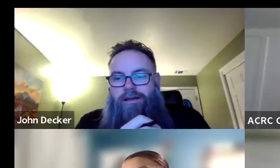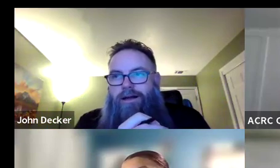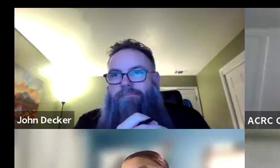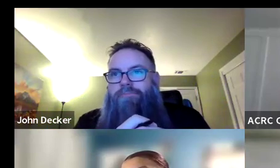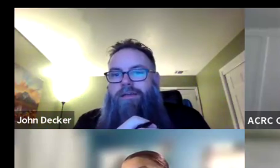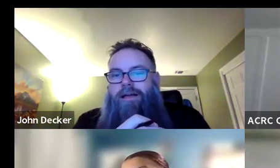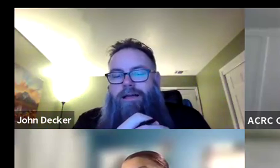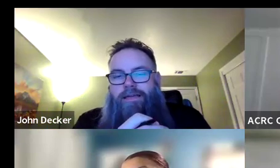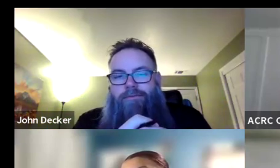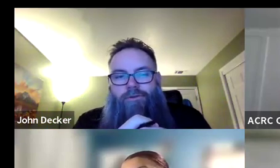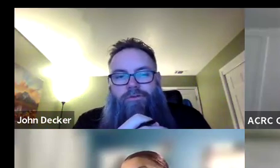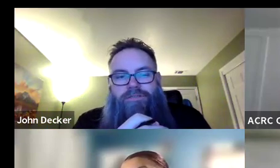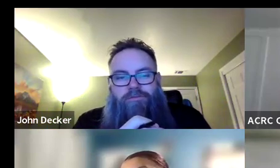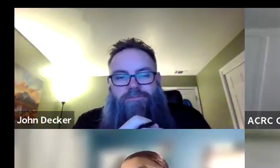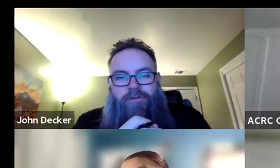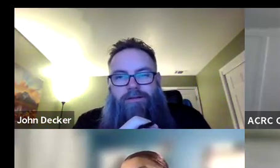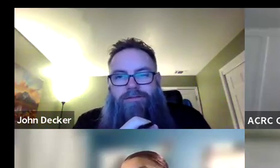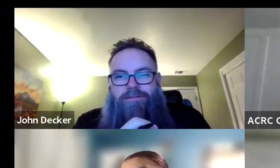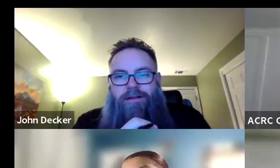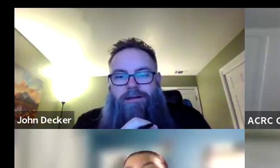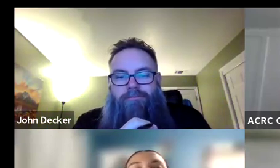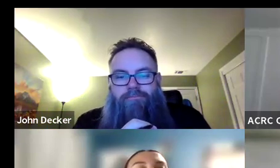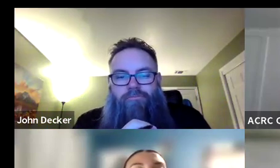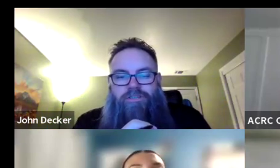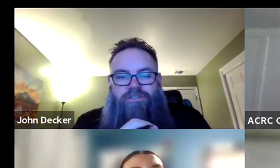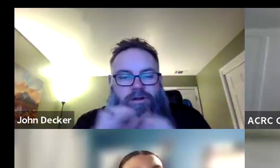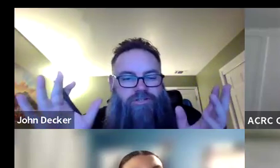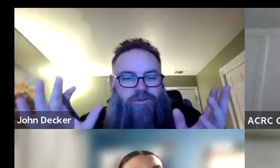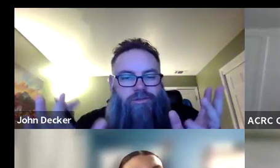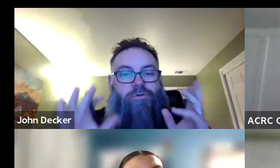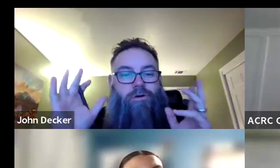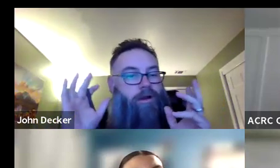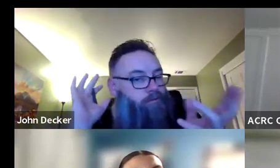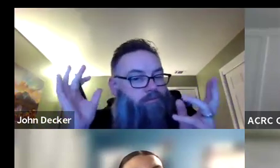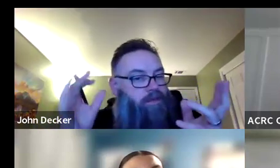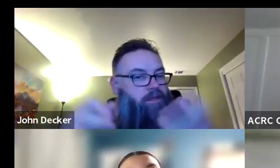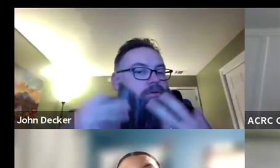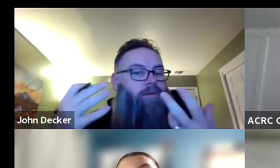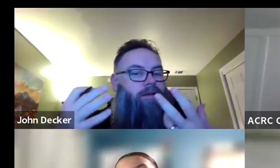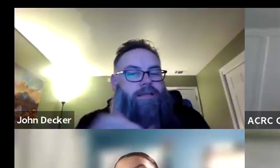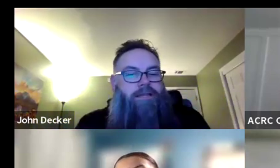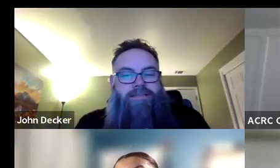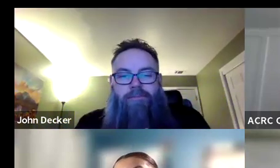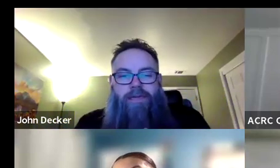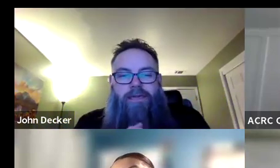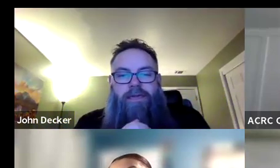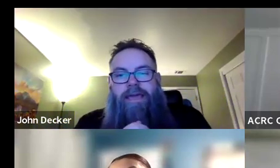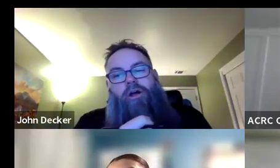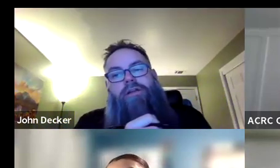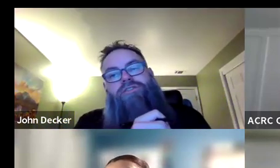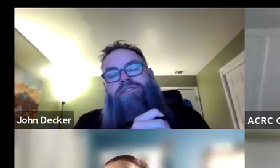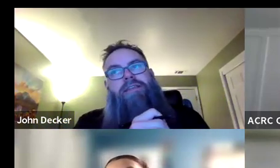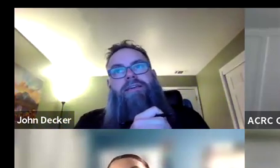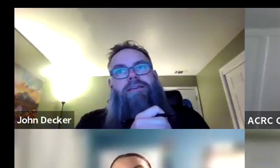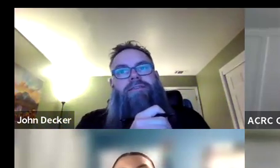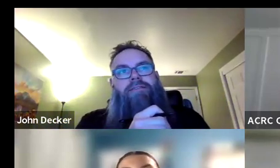directory. Again, for you as service providers, we just wanted to make sure that you were aware. If you've been hearing about it, it is coming. And